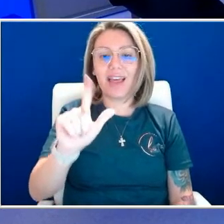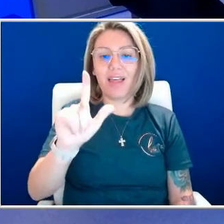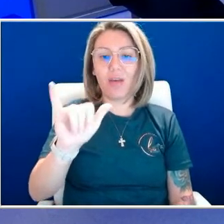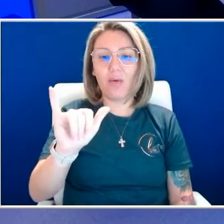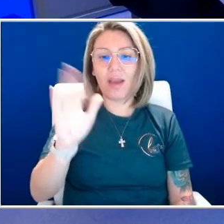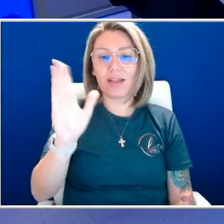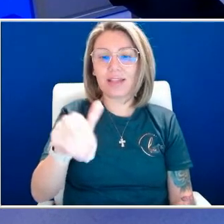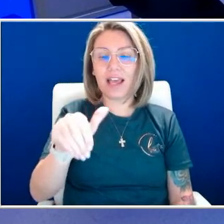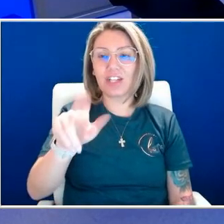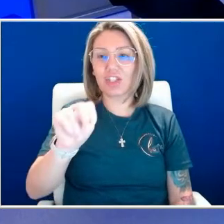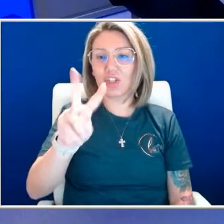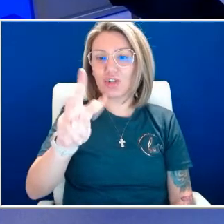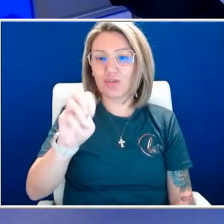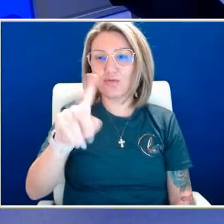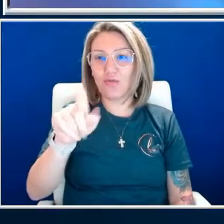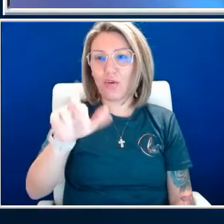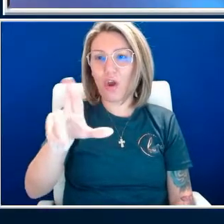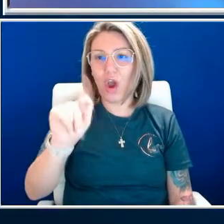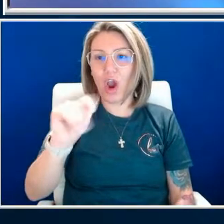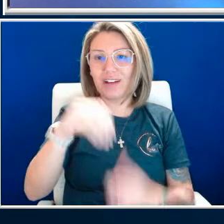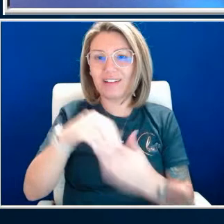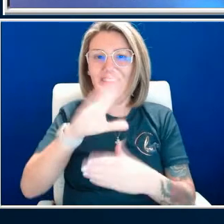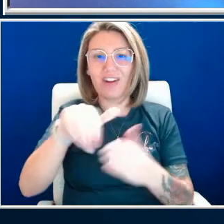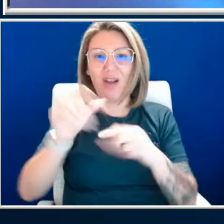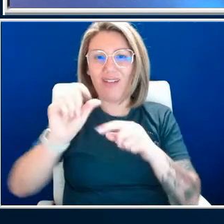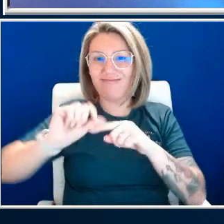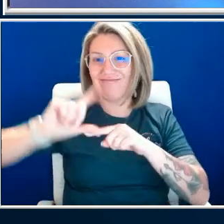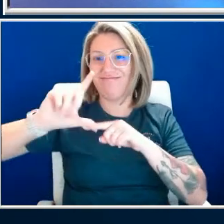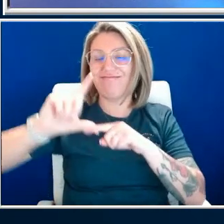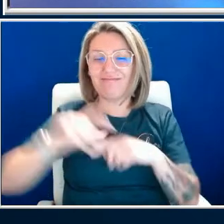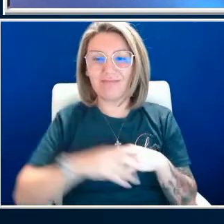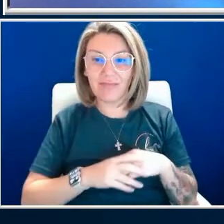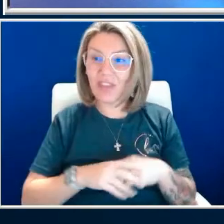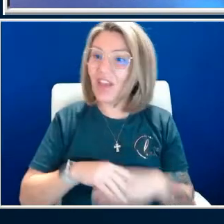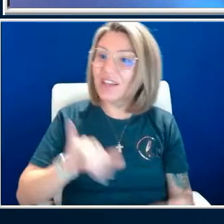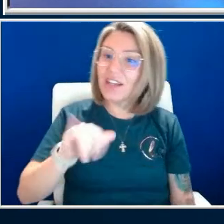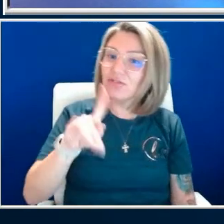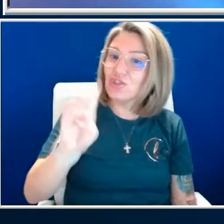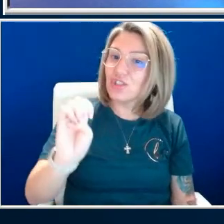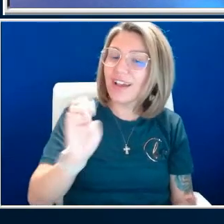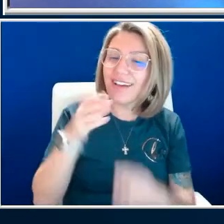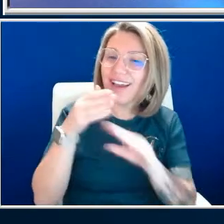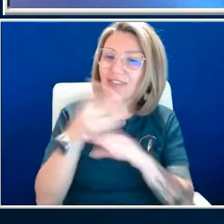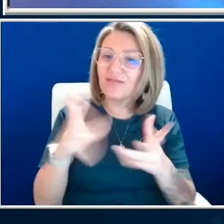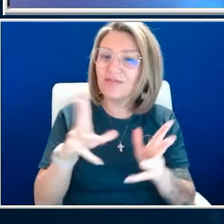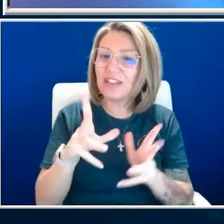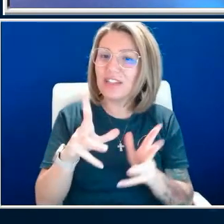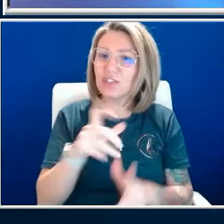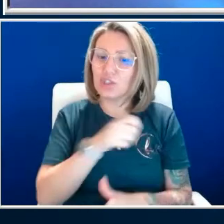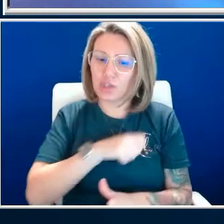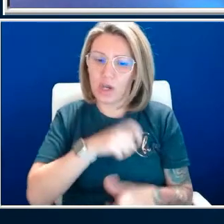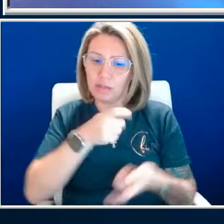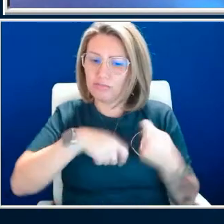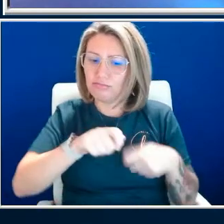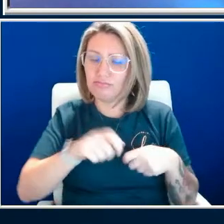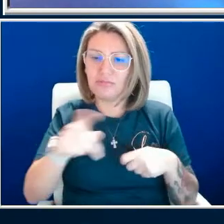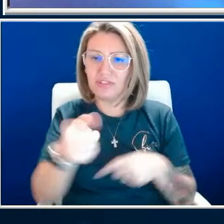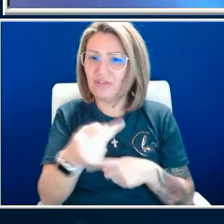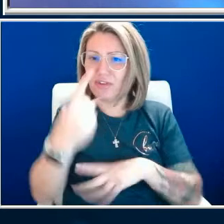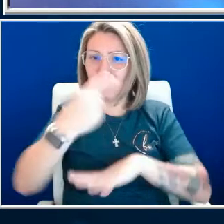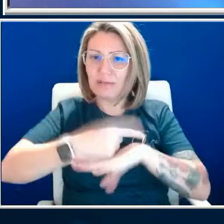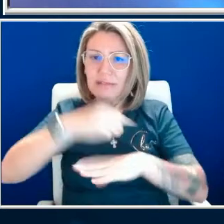bit.ly/newheart in all caps. Jackie, after your transplant, you spent only a few days in the hospital. Tell us what